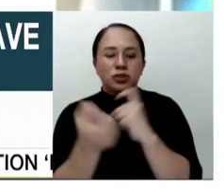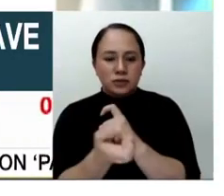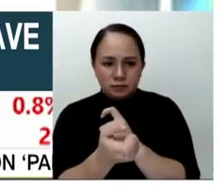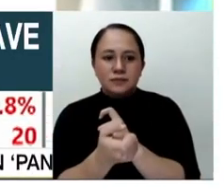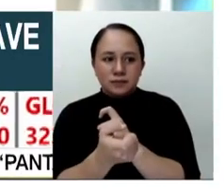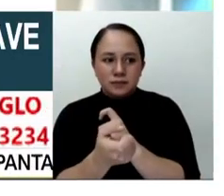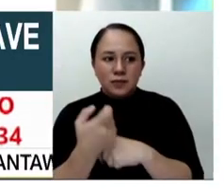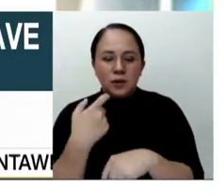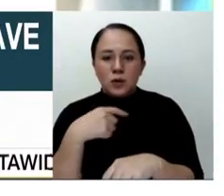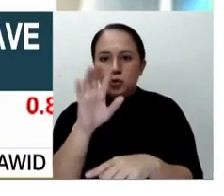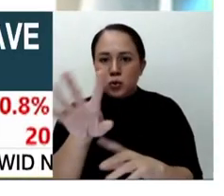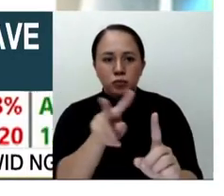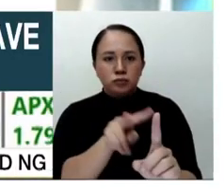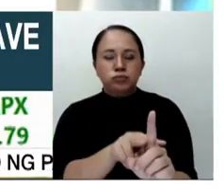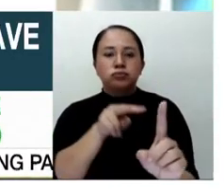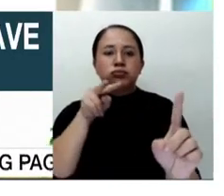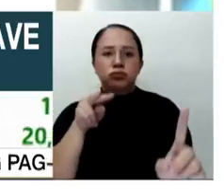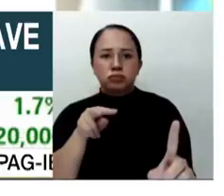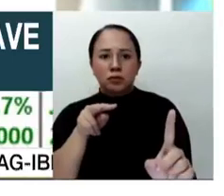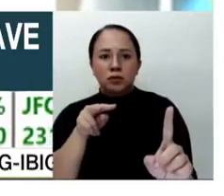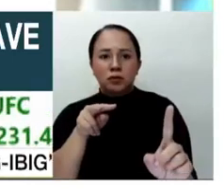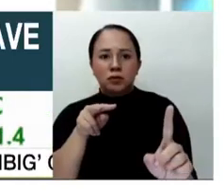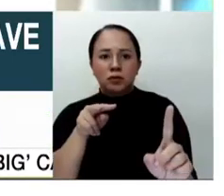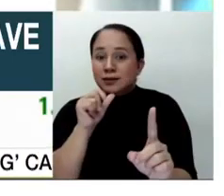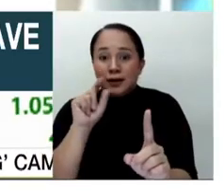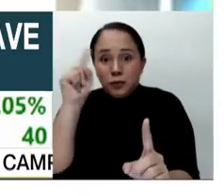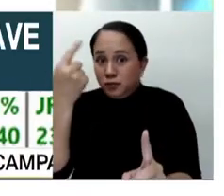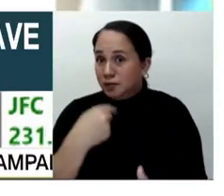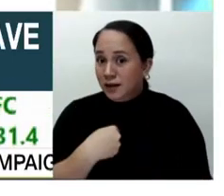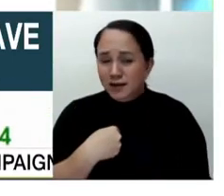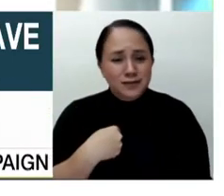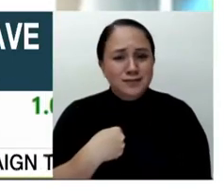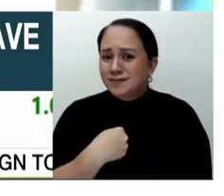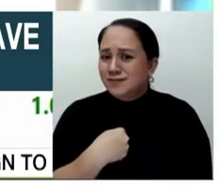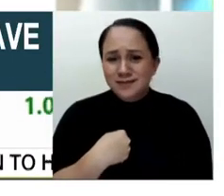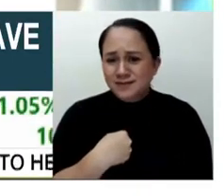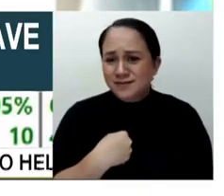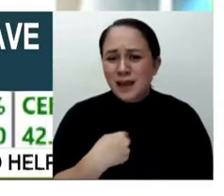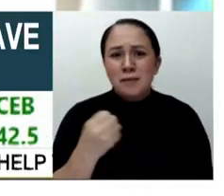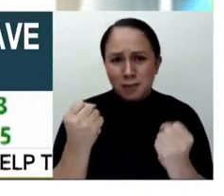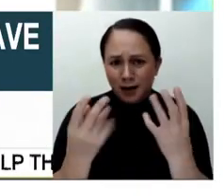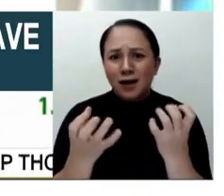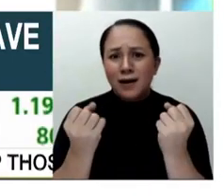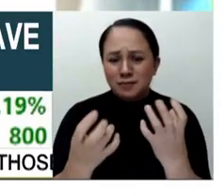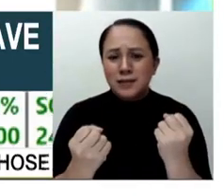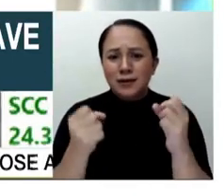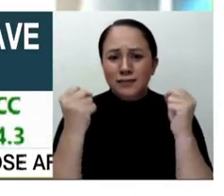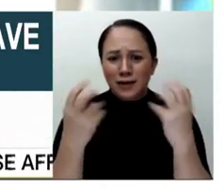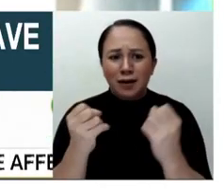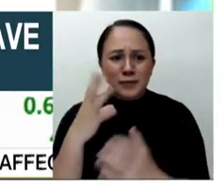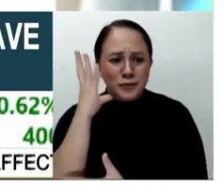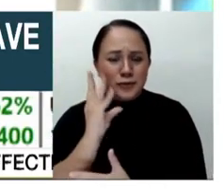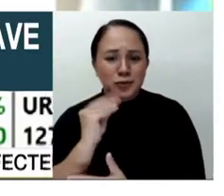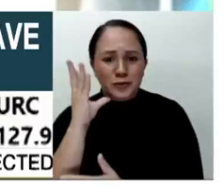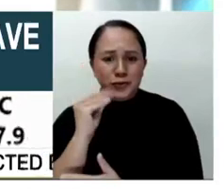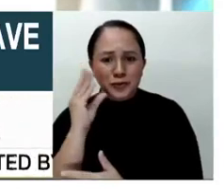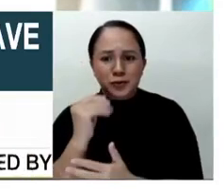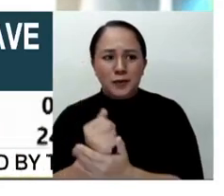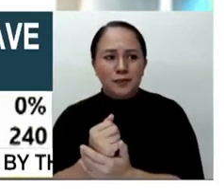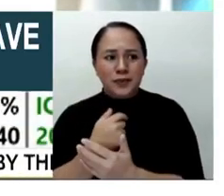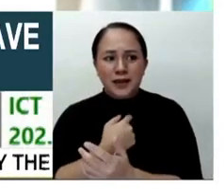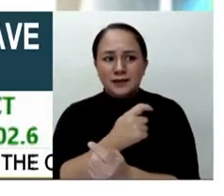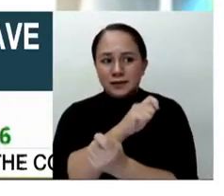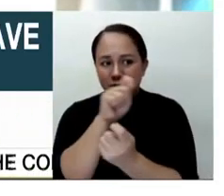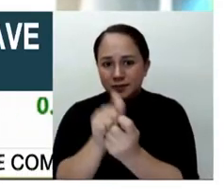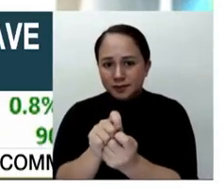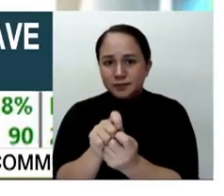your outlook. Hindi naman ako lang yung ganun eh. Maraming mga nakakaranas na in one particular, you